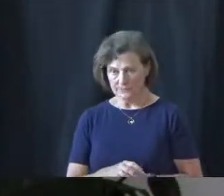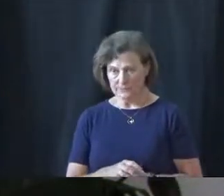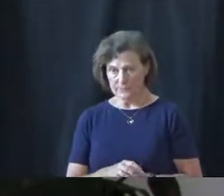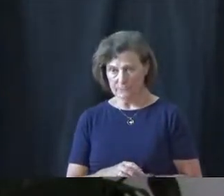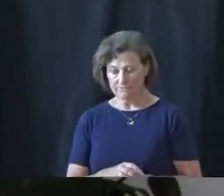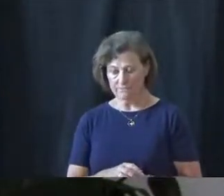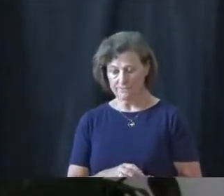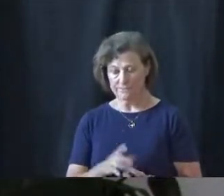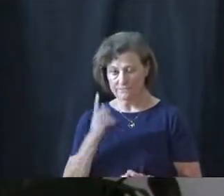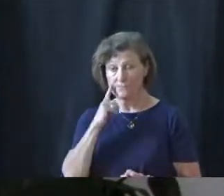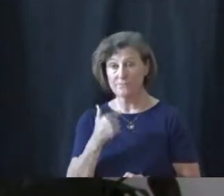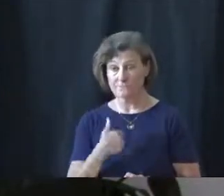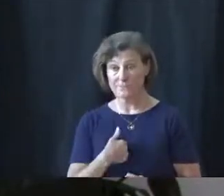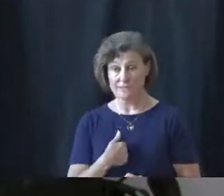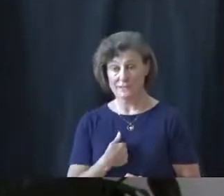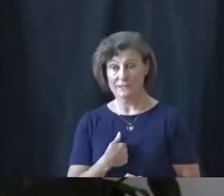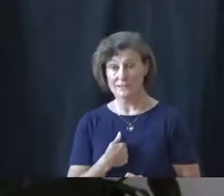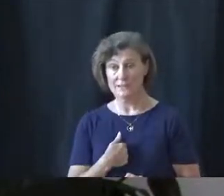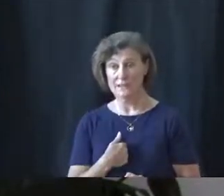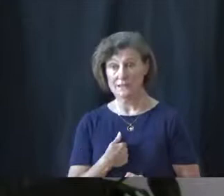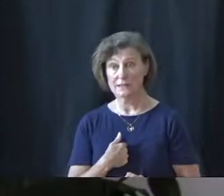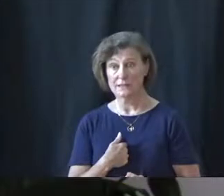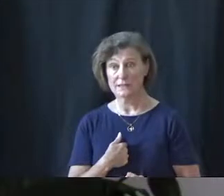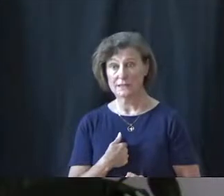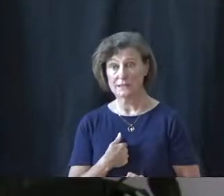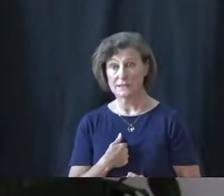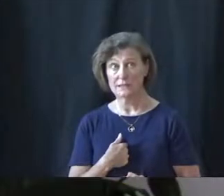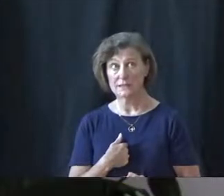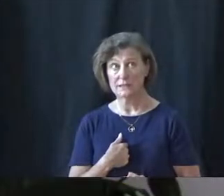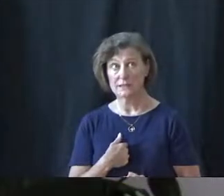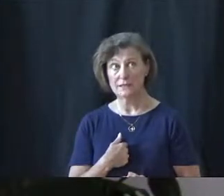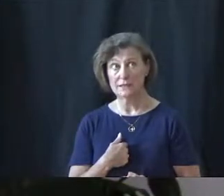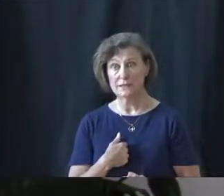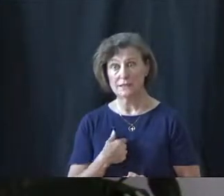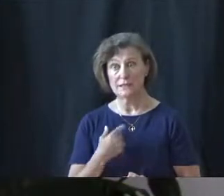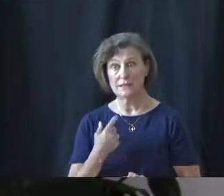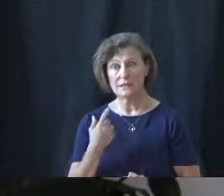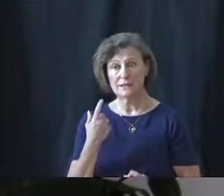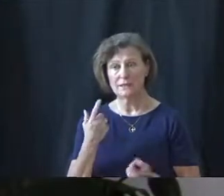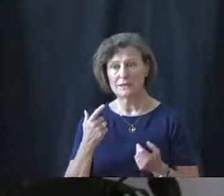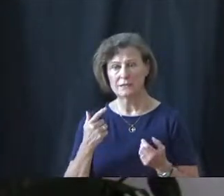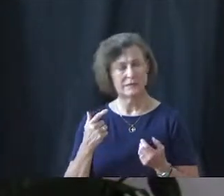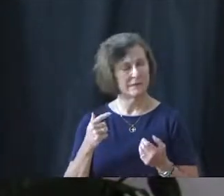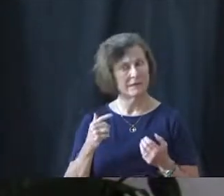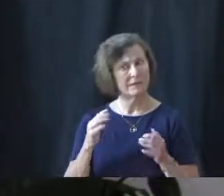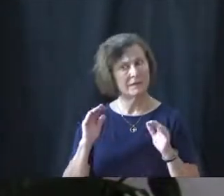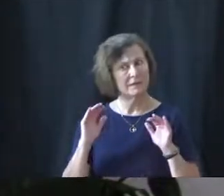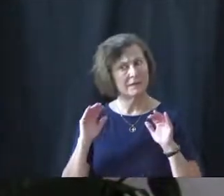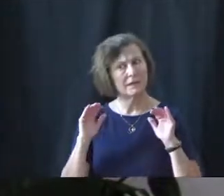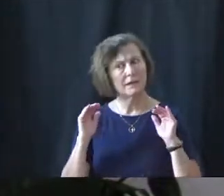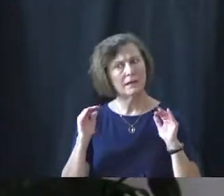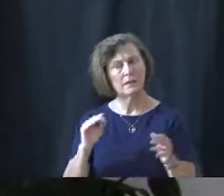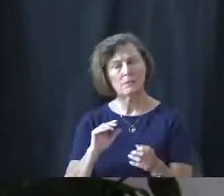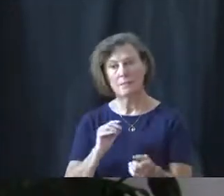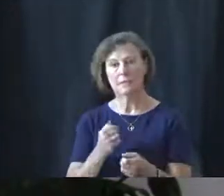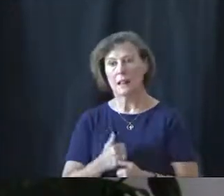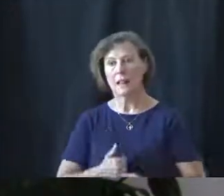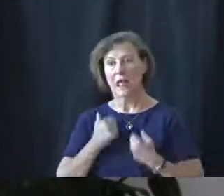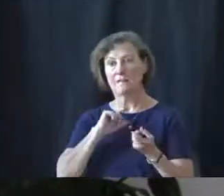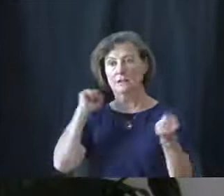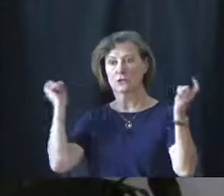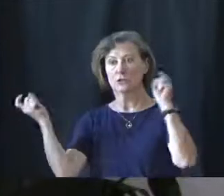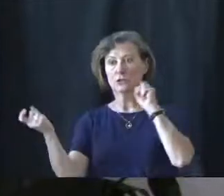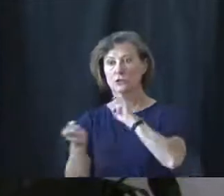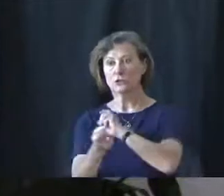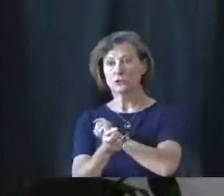For me, one that has seemed to have spurned a life-changing experience in my life is the death of